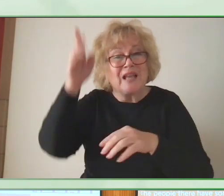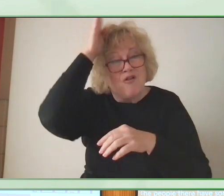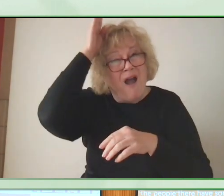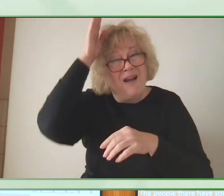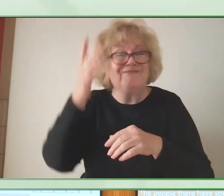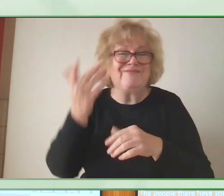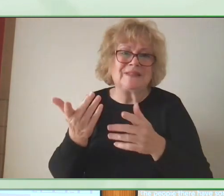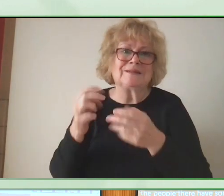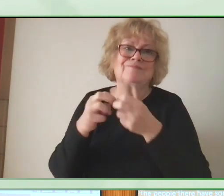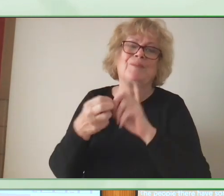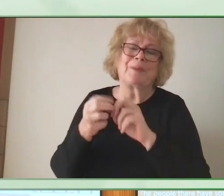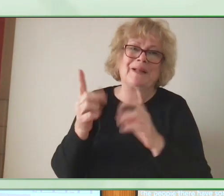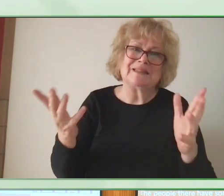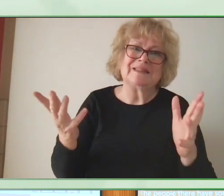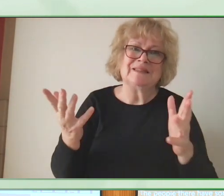disabilities. So